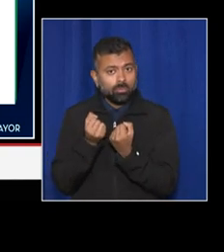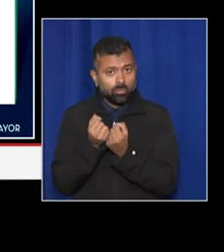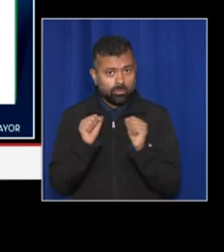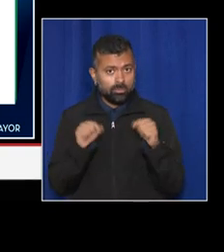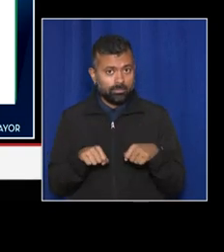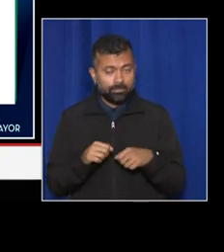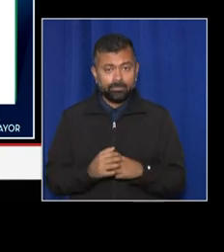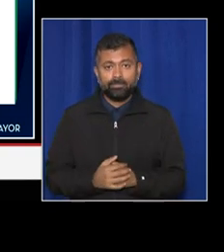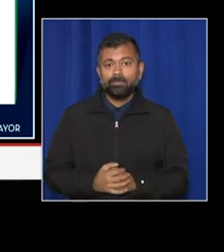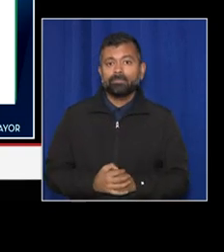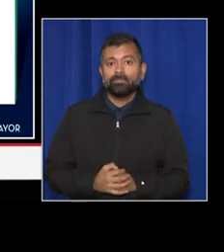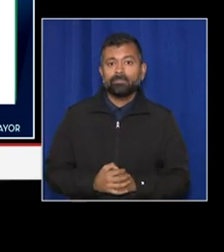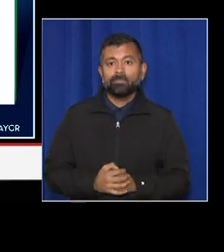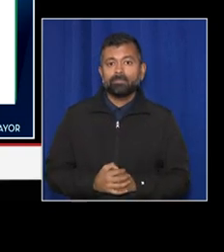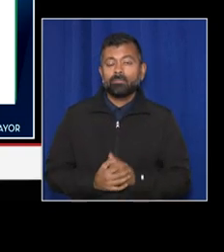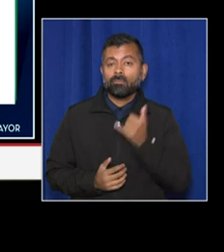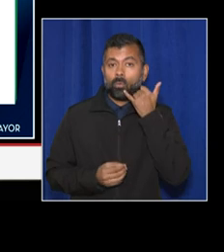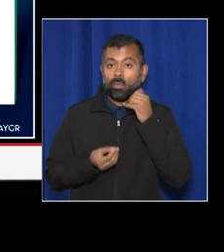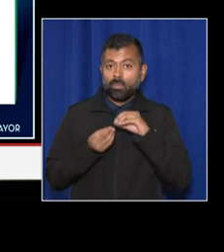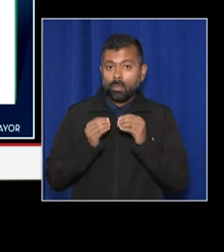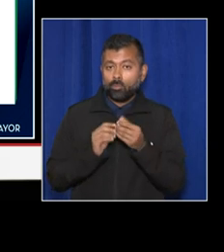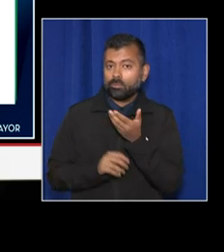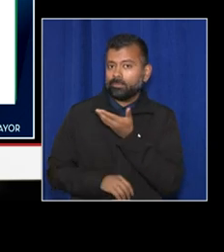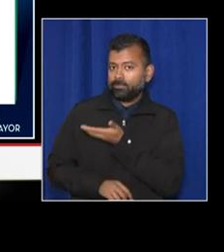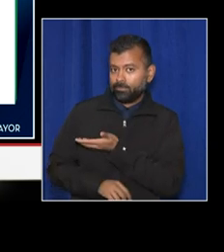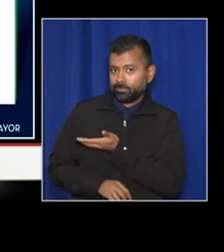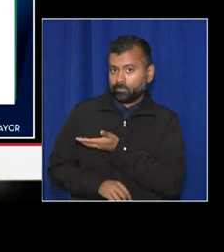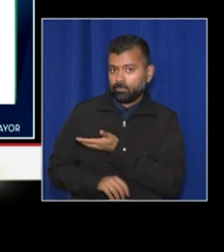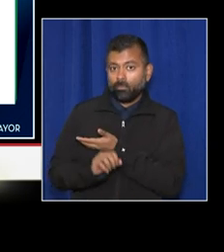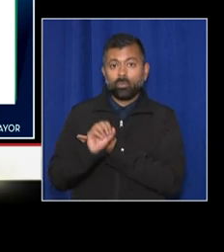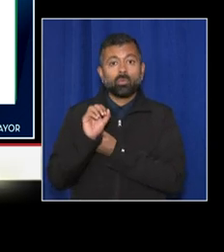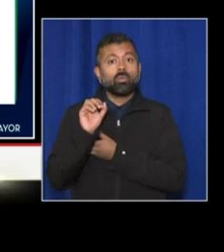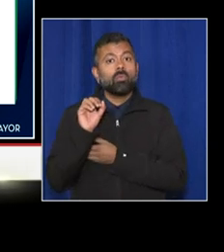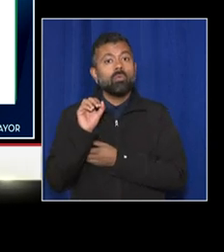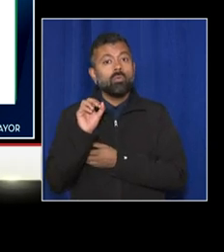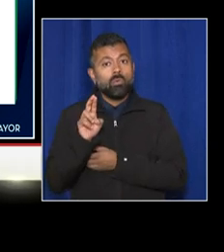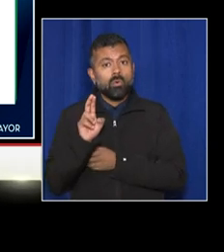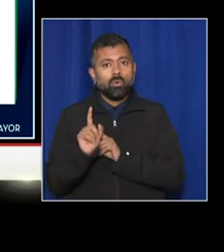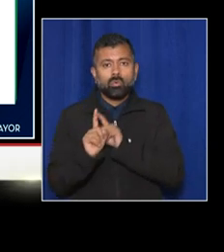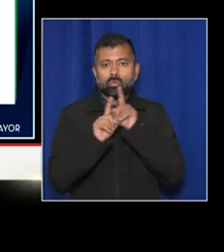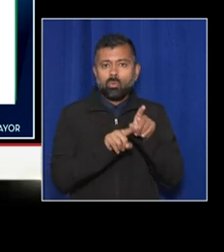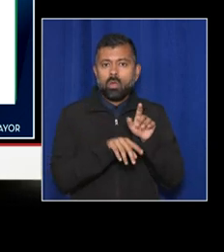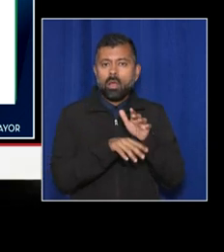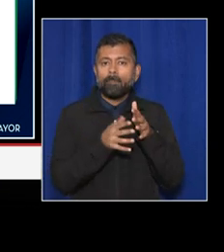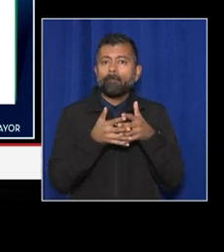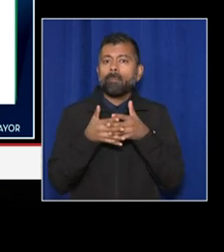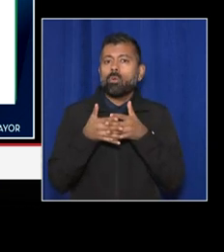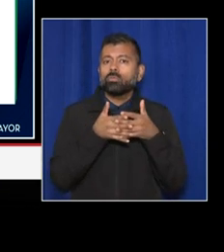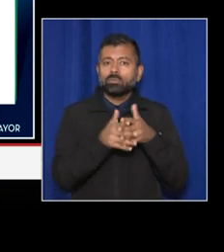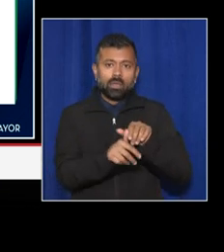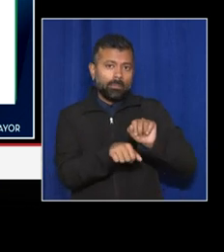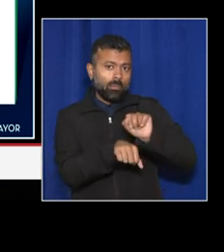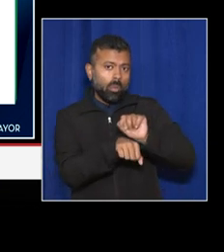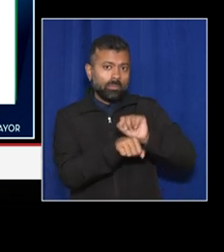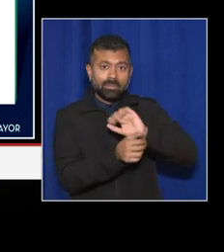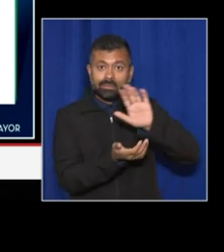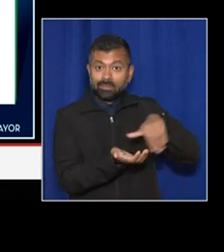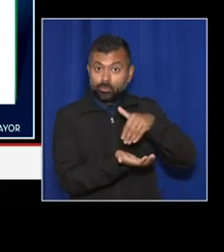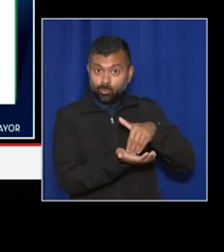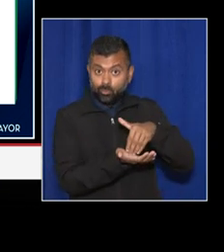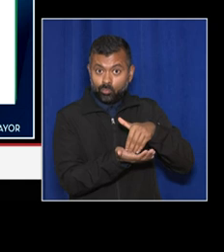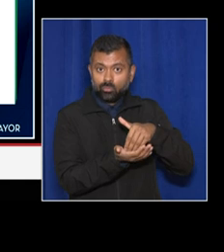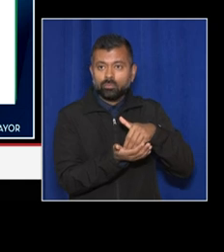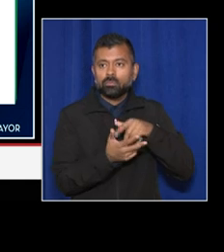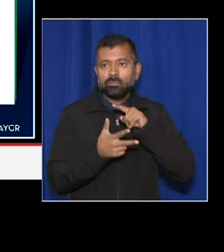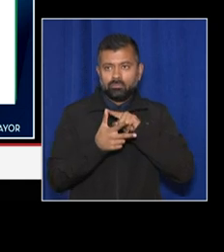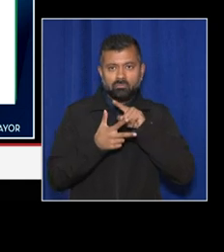202-724-7000, or you can visit us at any of 3 American Job Centers located at 4058 Minnesota Avenue